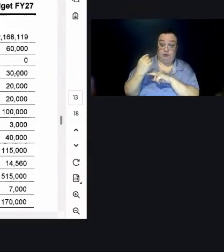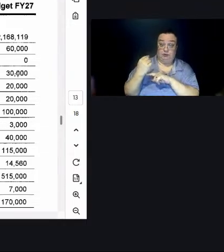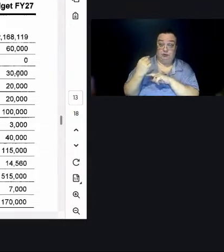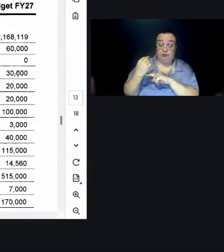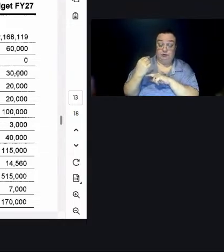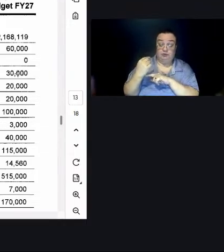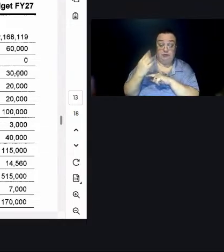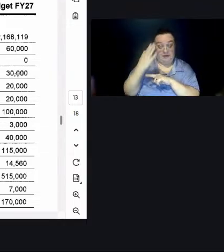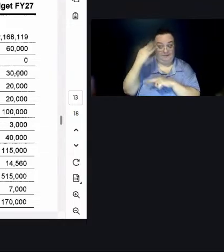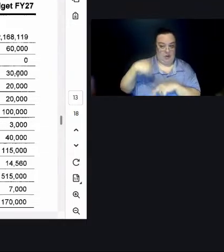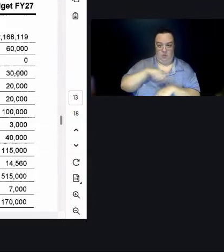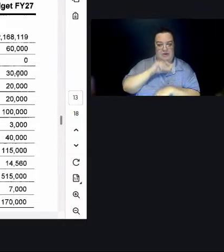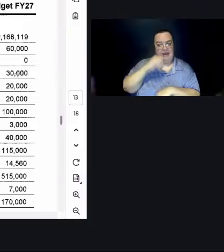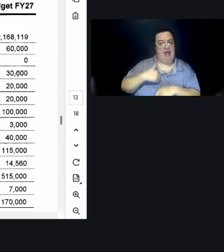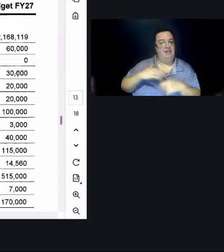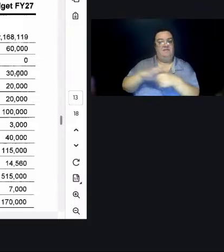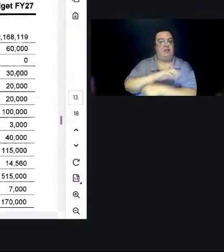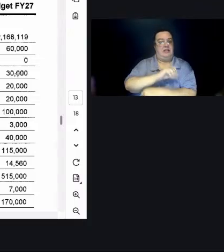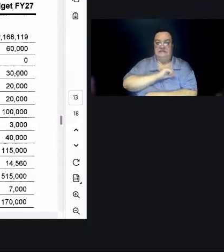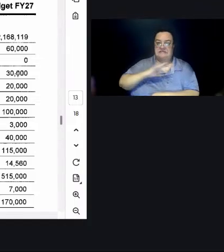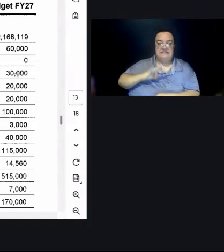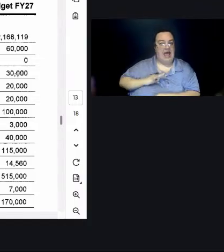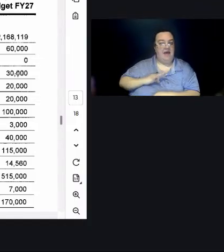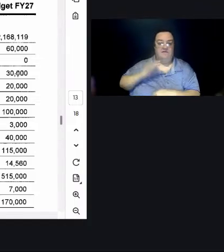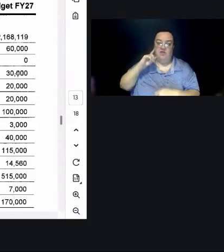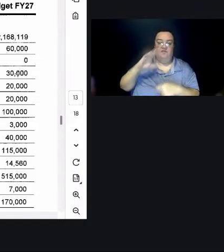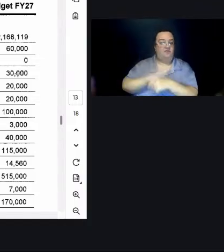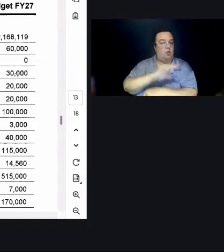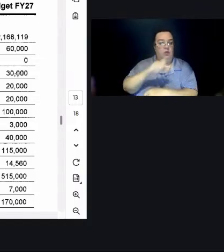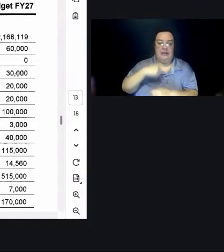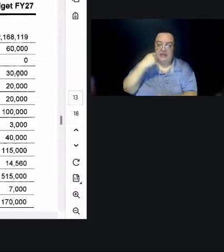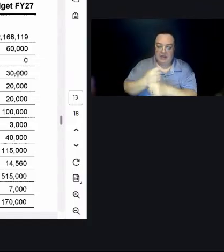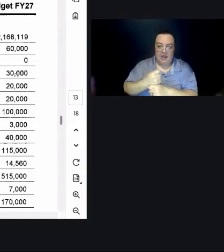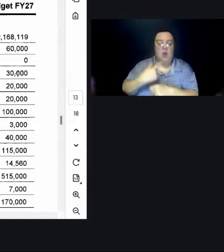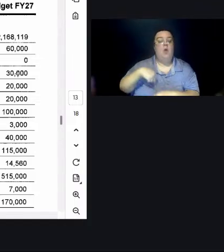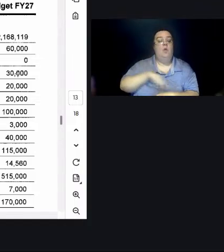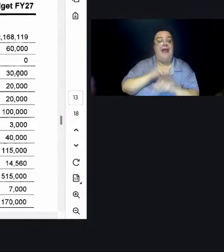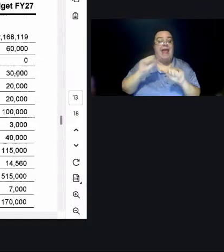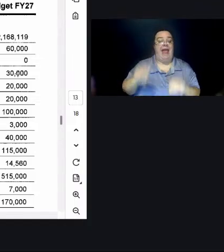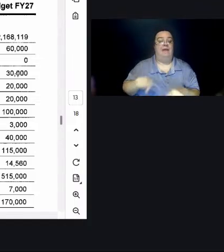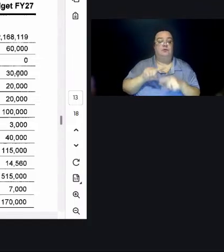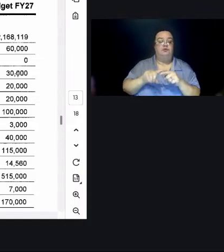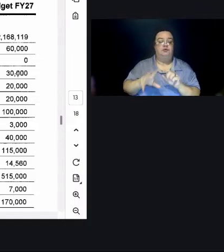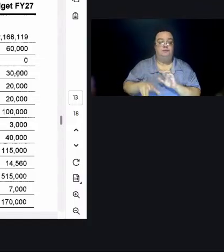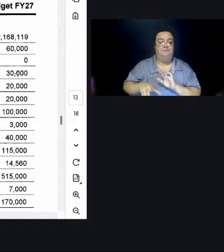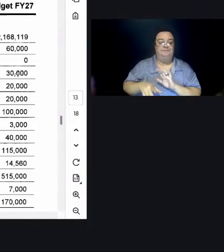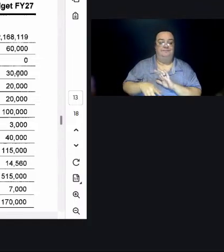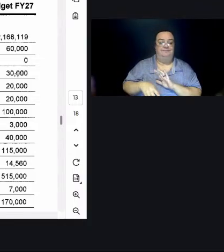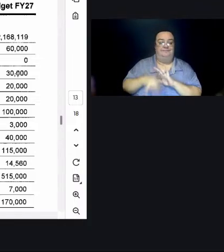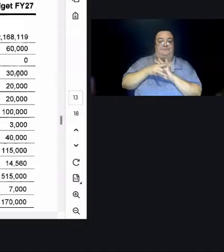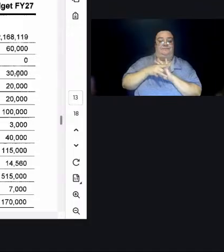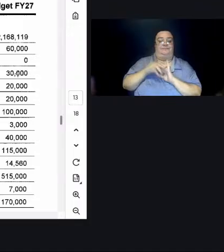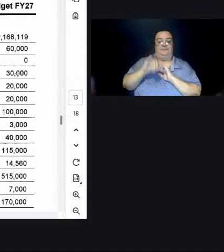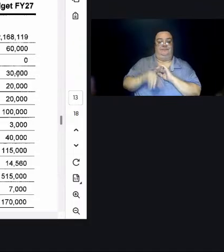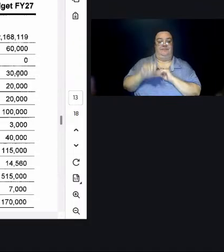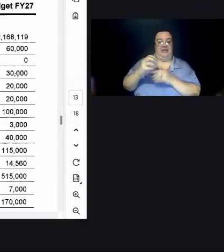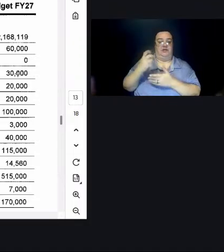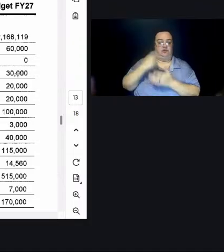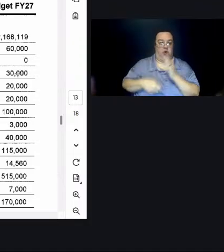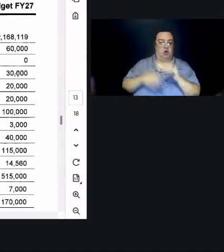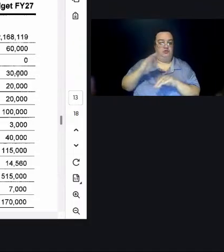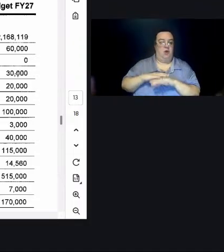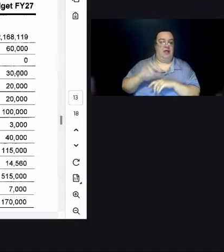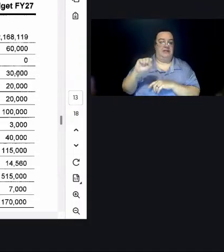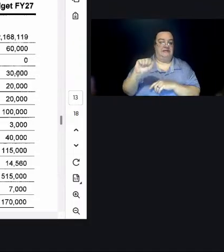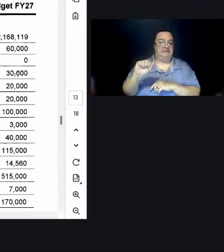because we were not fully staffed the entire year. We were able to absorb this cost in the salaries line item.